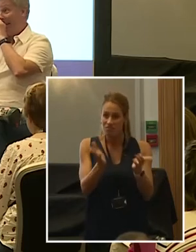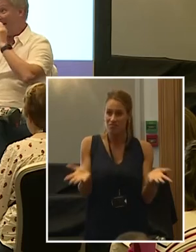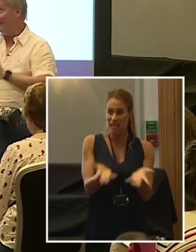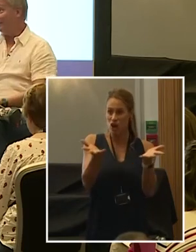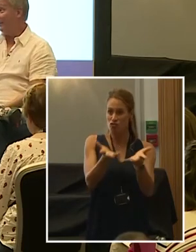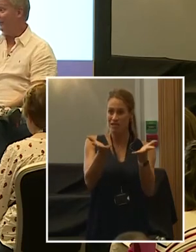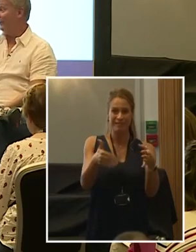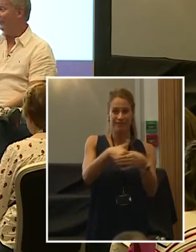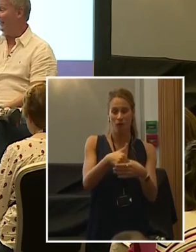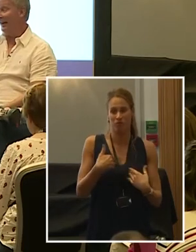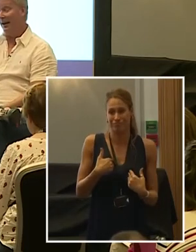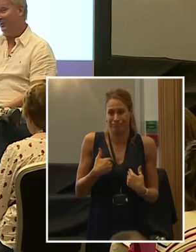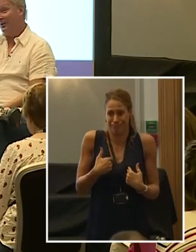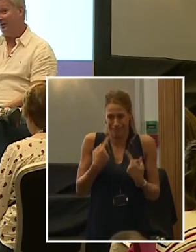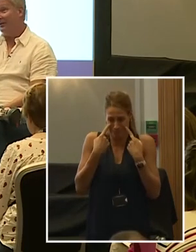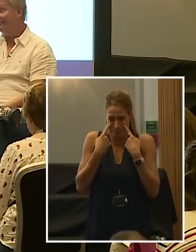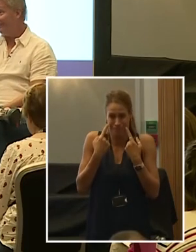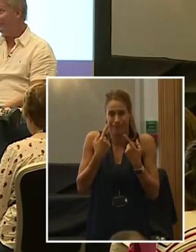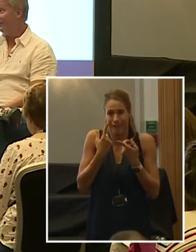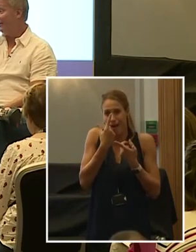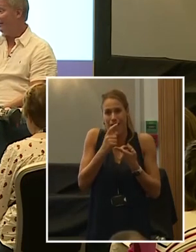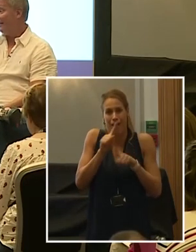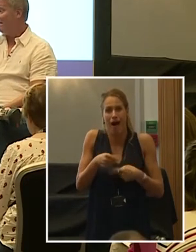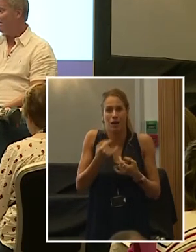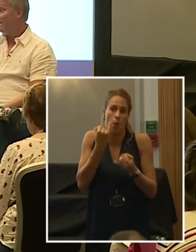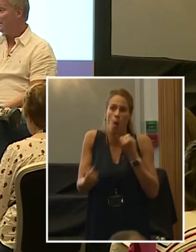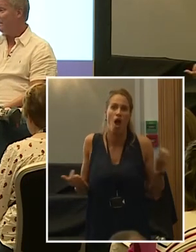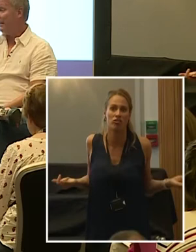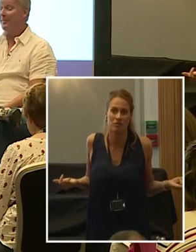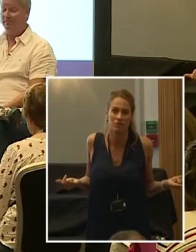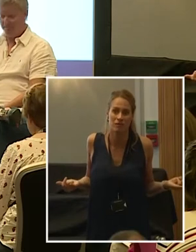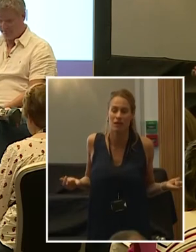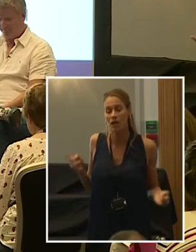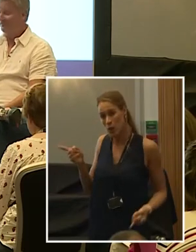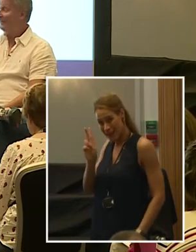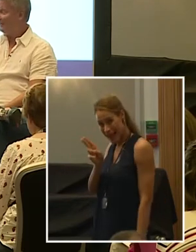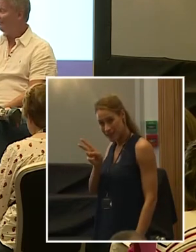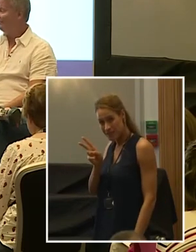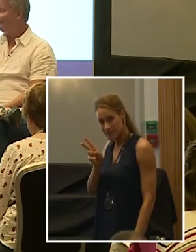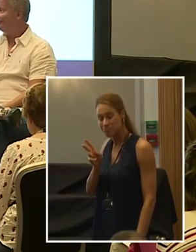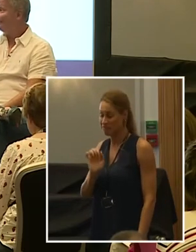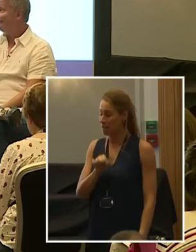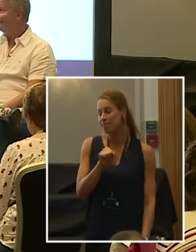can't really get that much worse, so I would just do it. Would you go through it again if you could? Yeah.